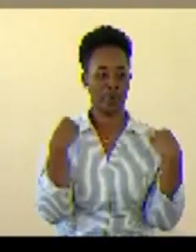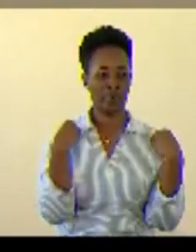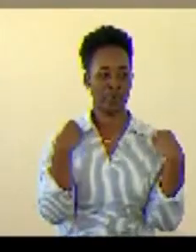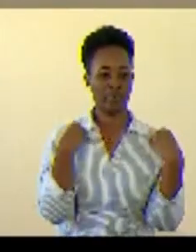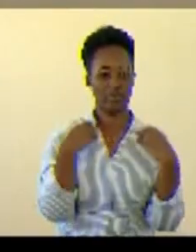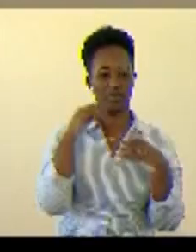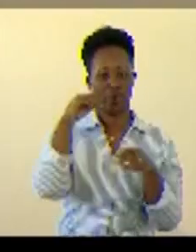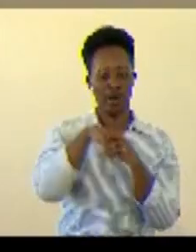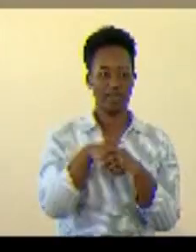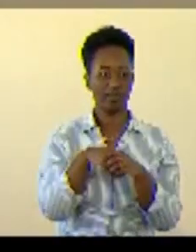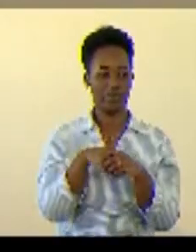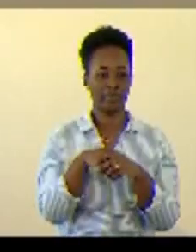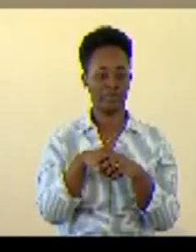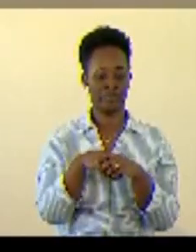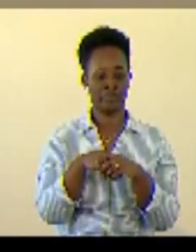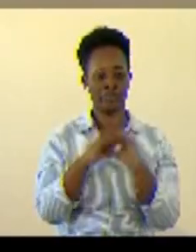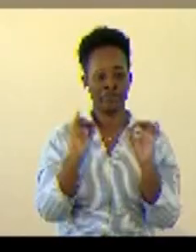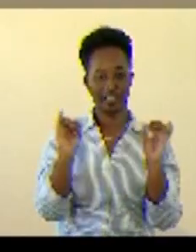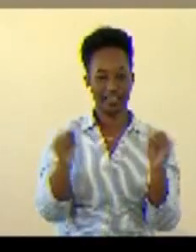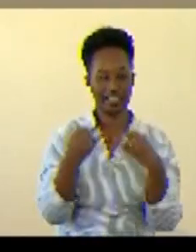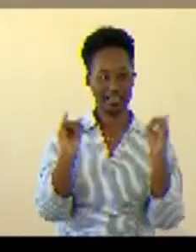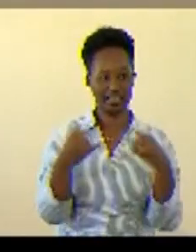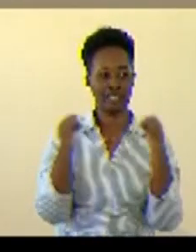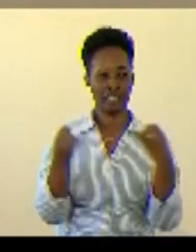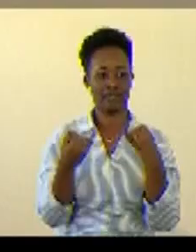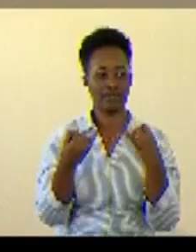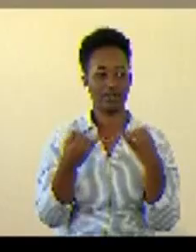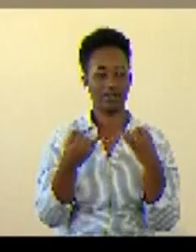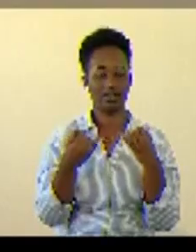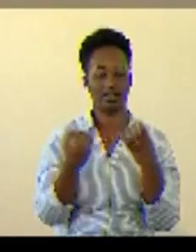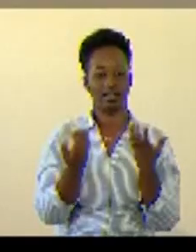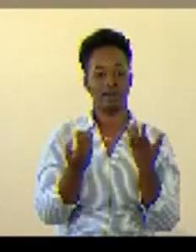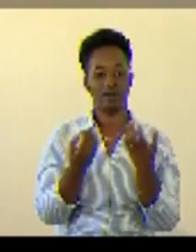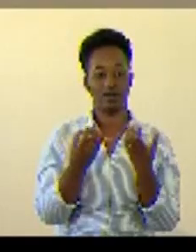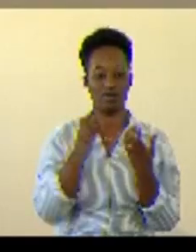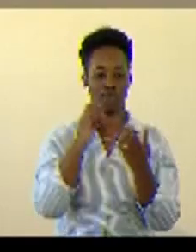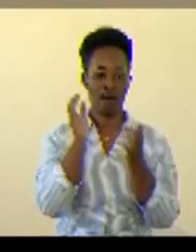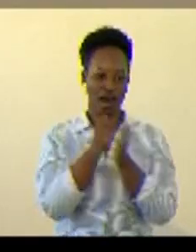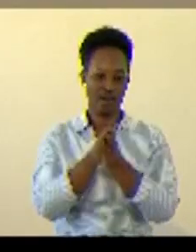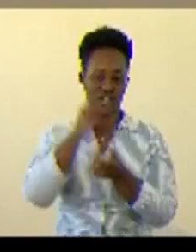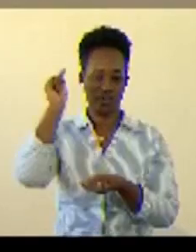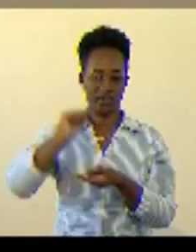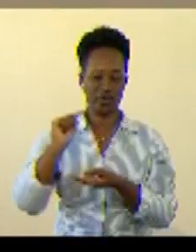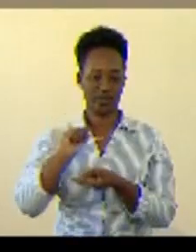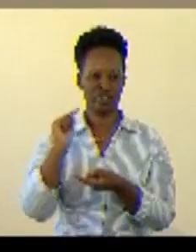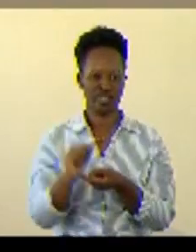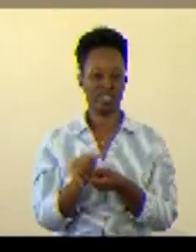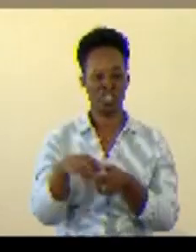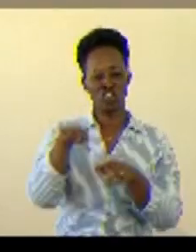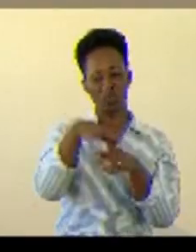is concerning about testing of starch and reducing sugars. And that